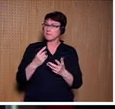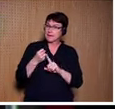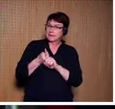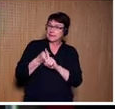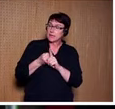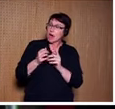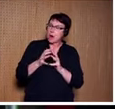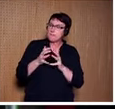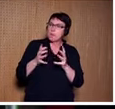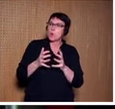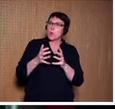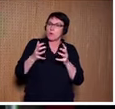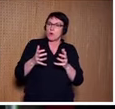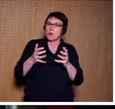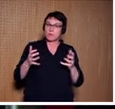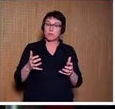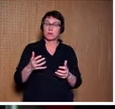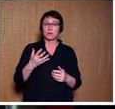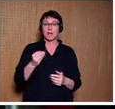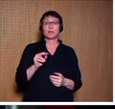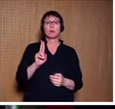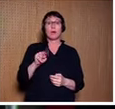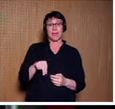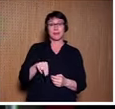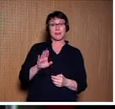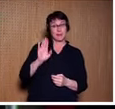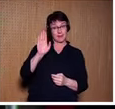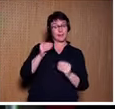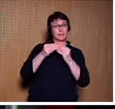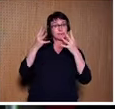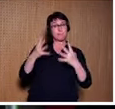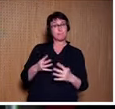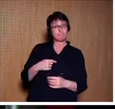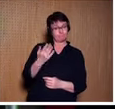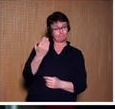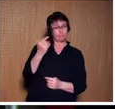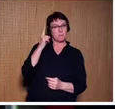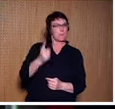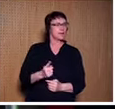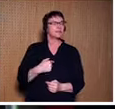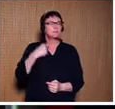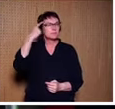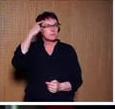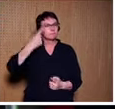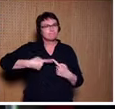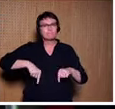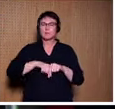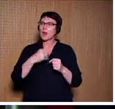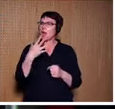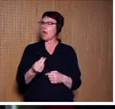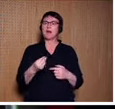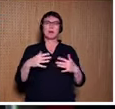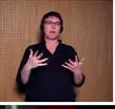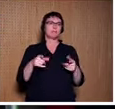bring together foundations and the UN system. And I think this is actually an inflection point where we're creating these